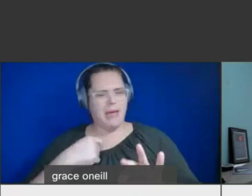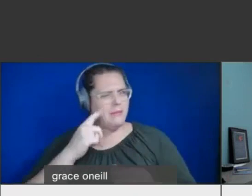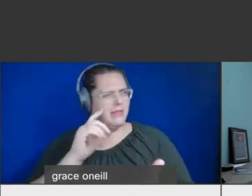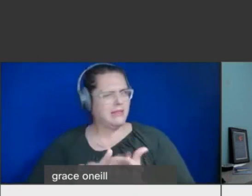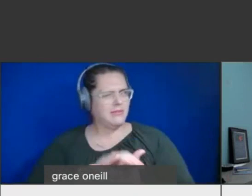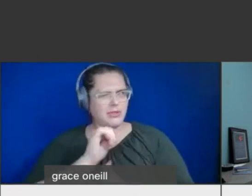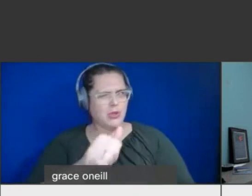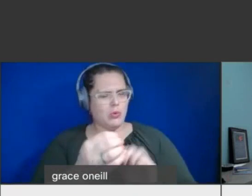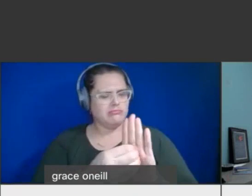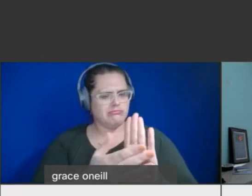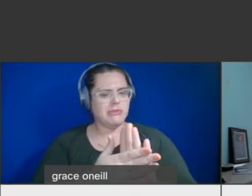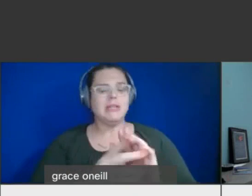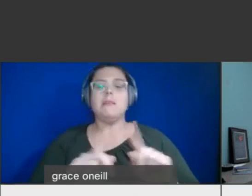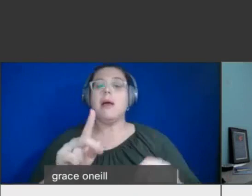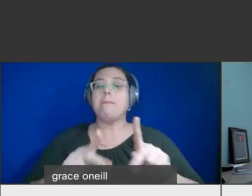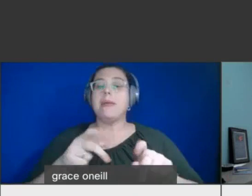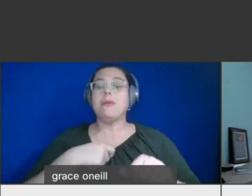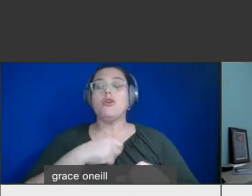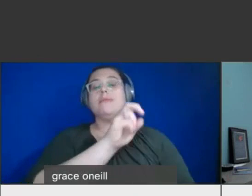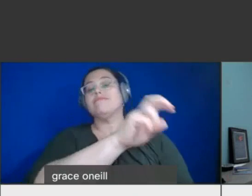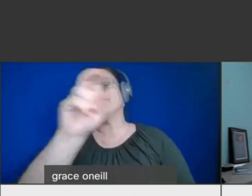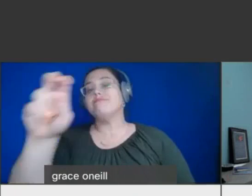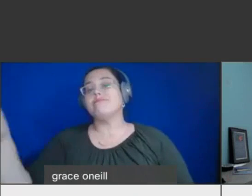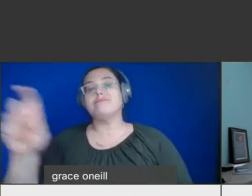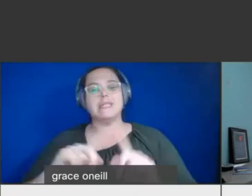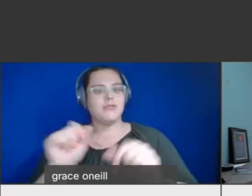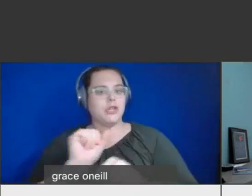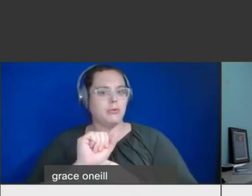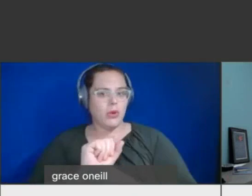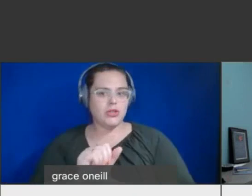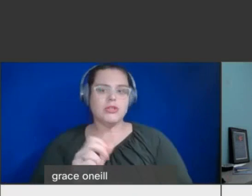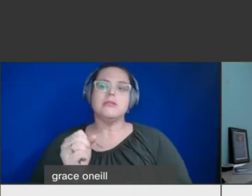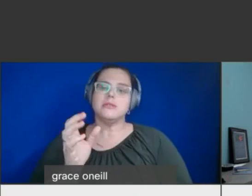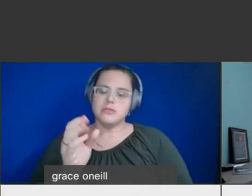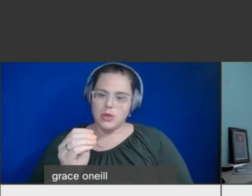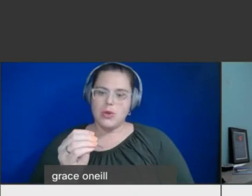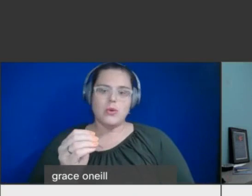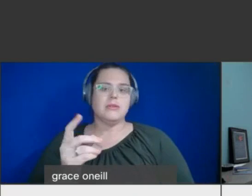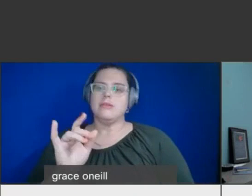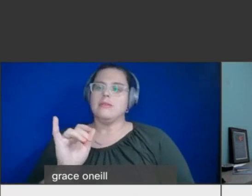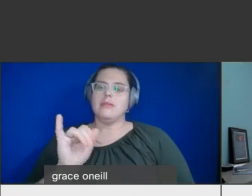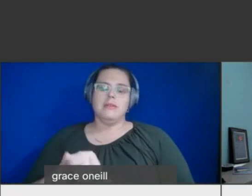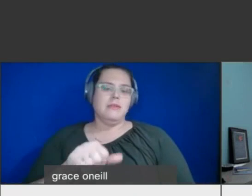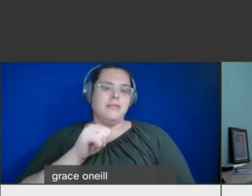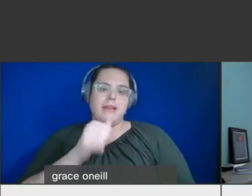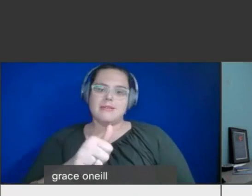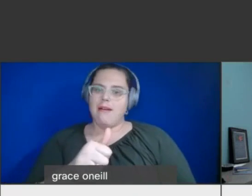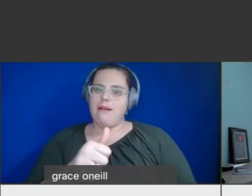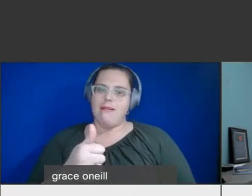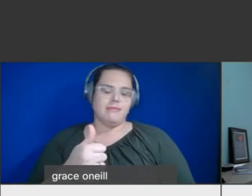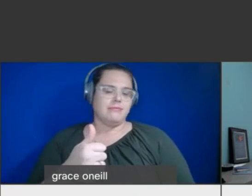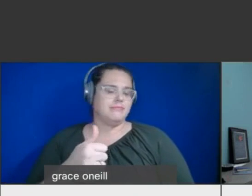and people change employers. And so that is not something that can be done. They've